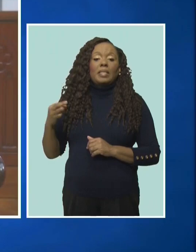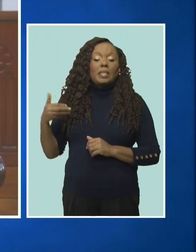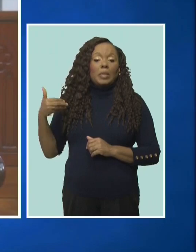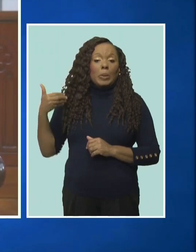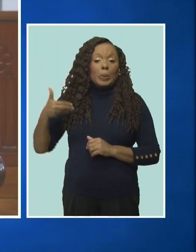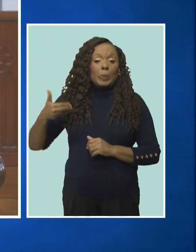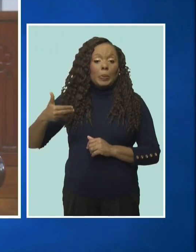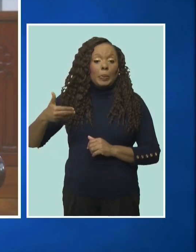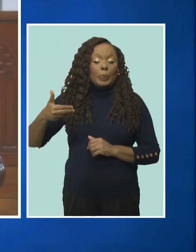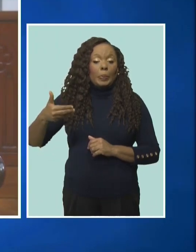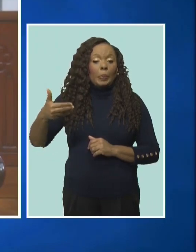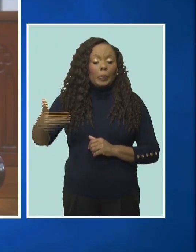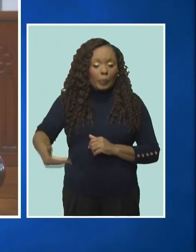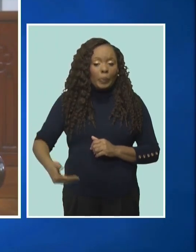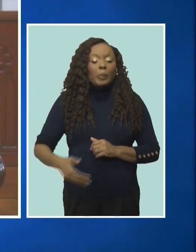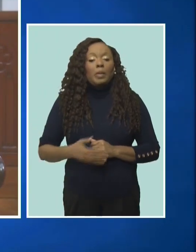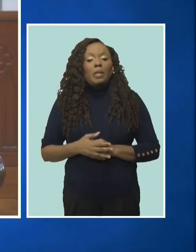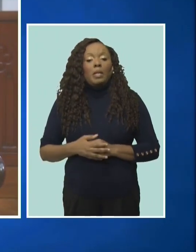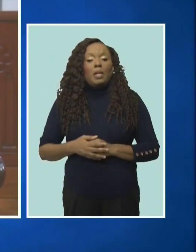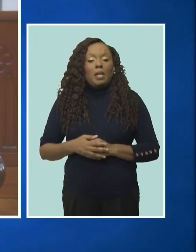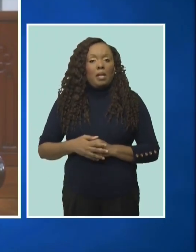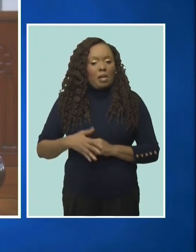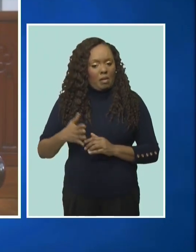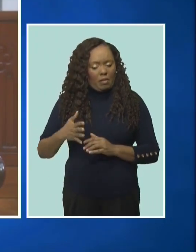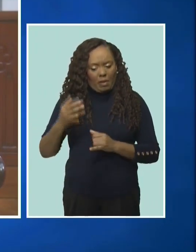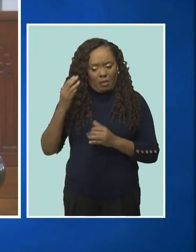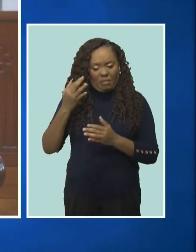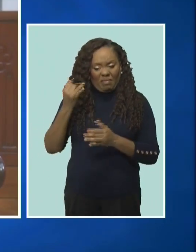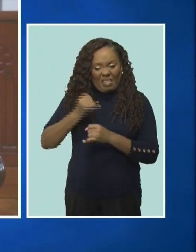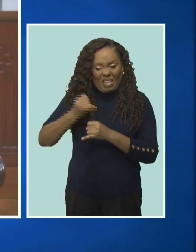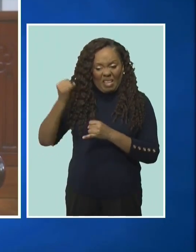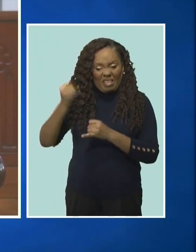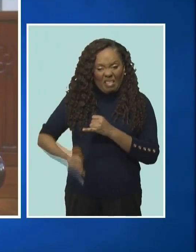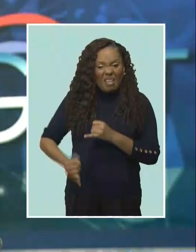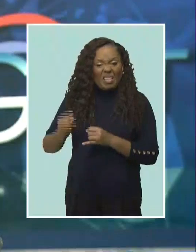and 2024, where we just finished the financial year.